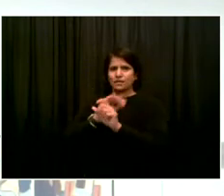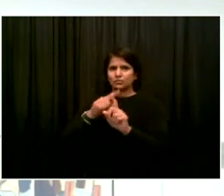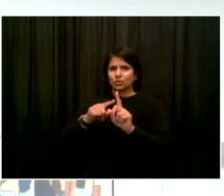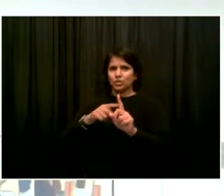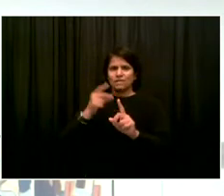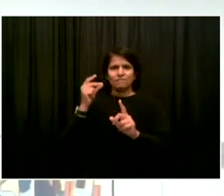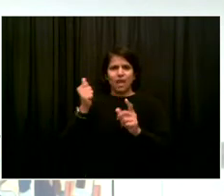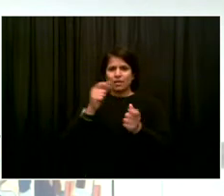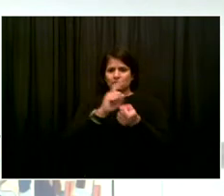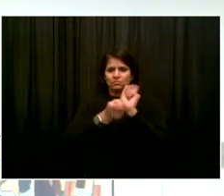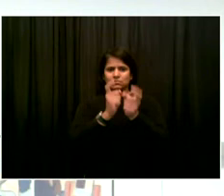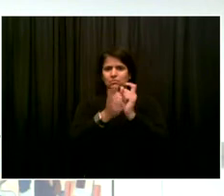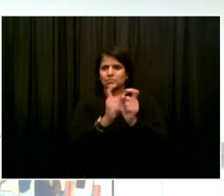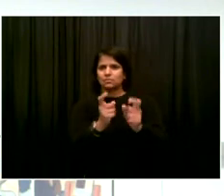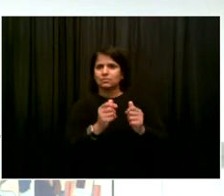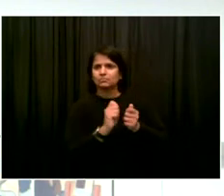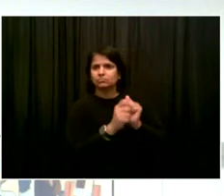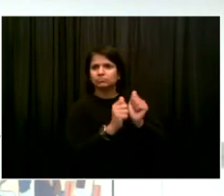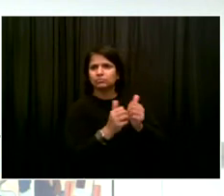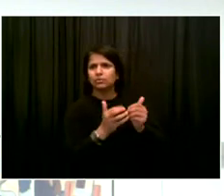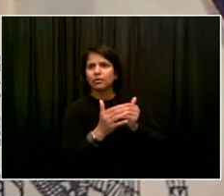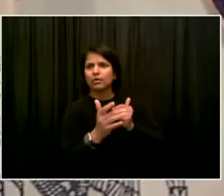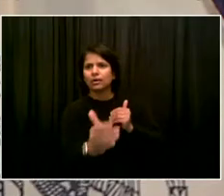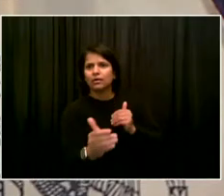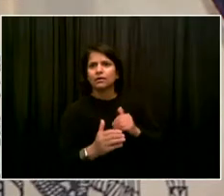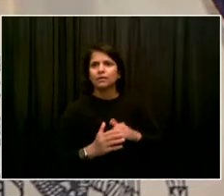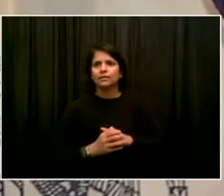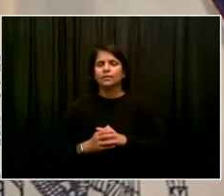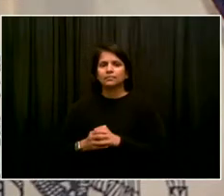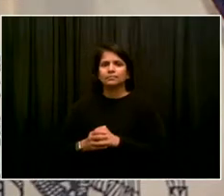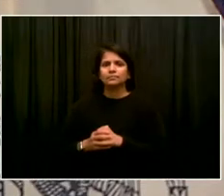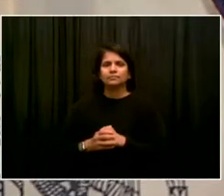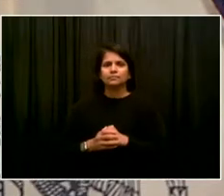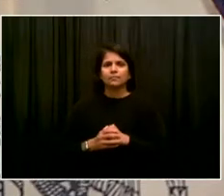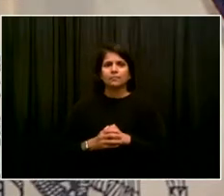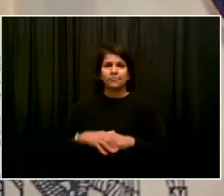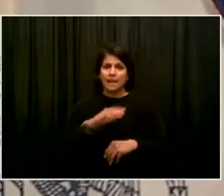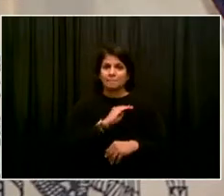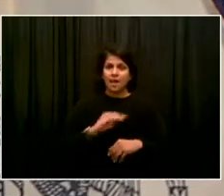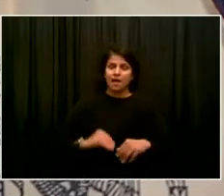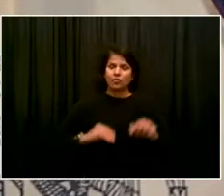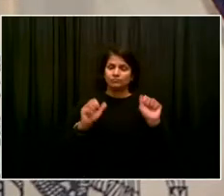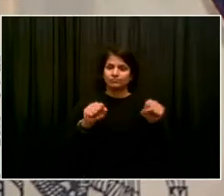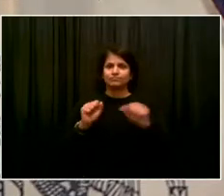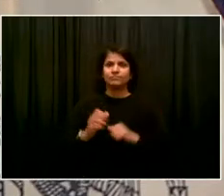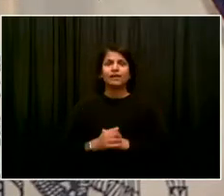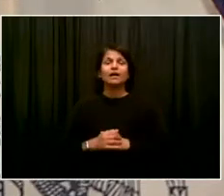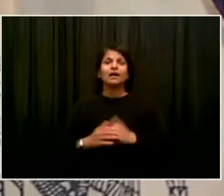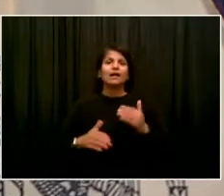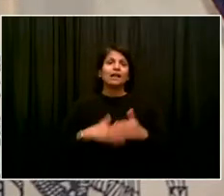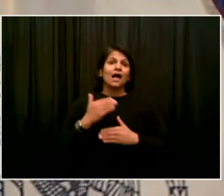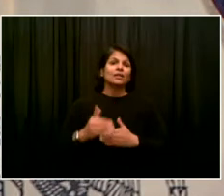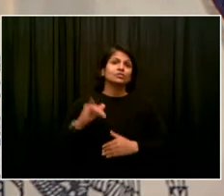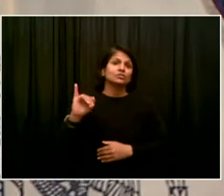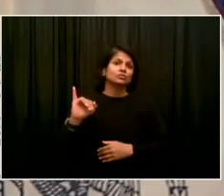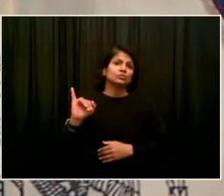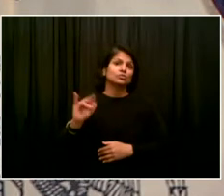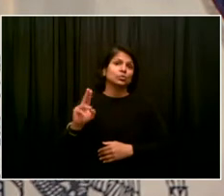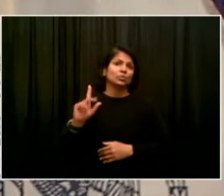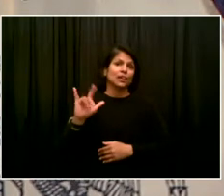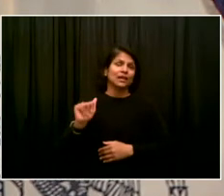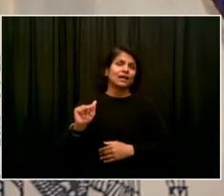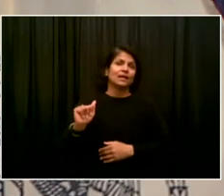curbing the spread of COVID in our schools. Amen. Next, we have Julia from the New York Post.